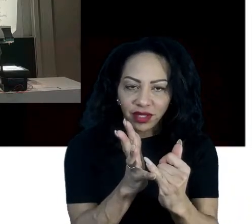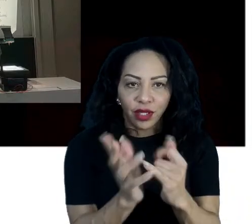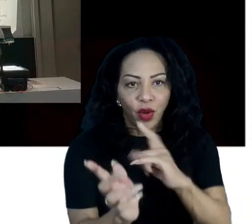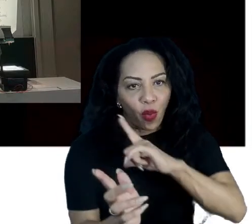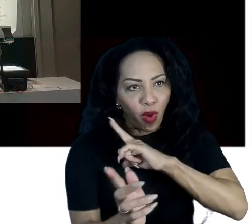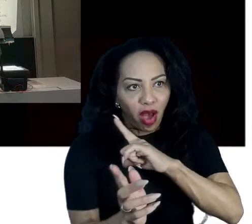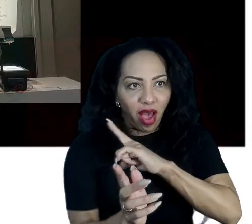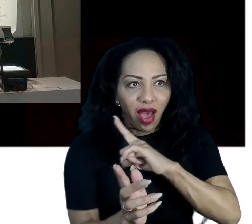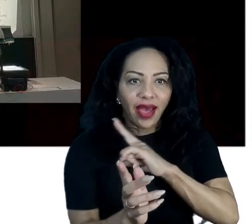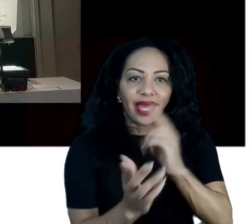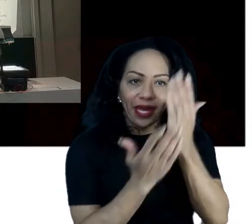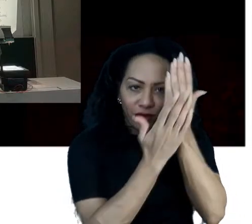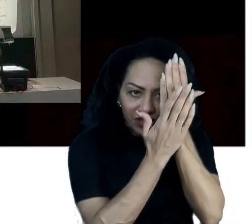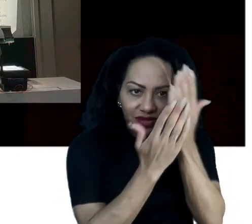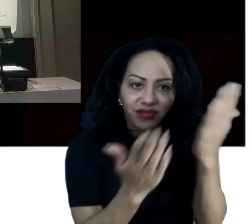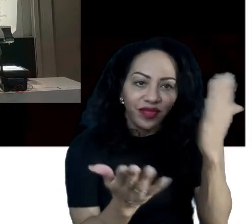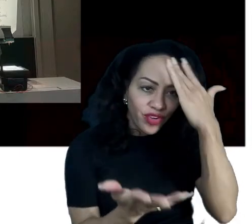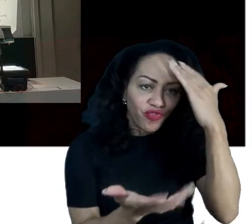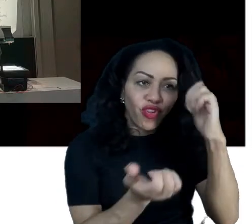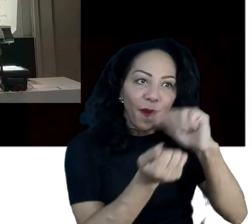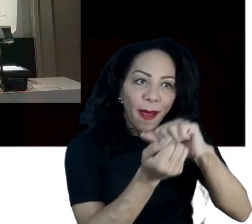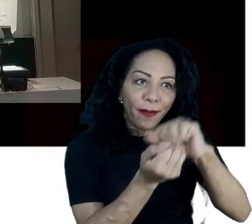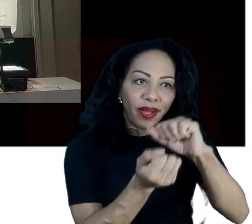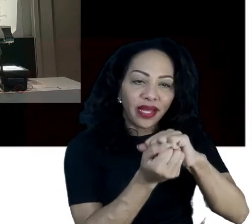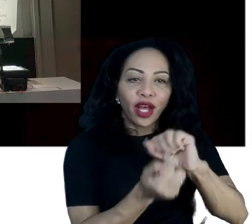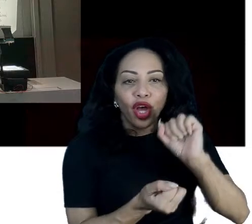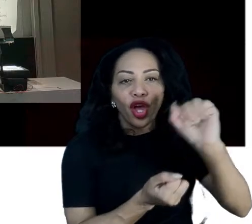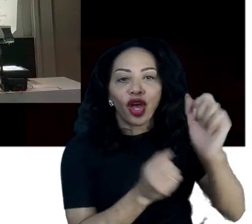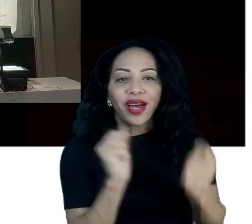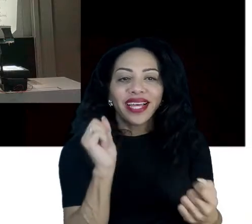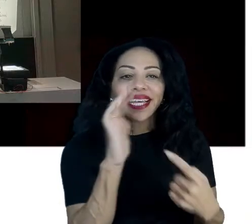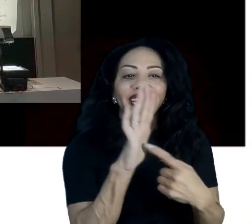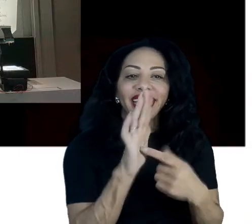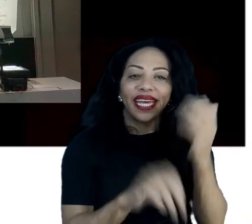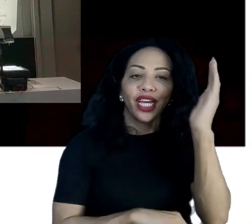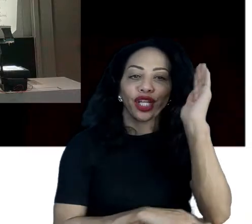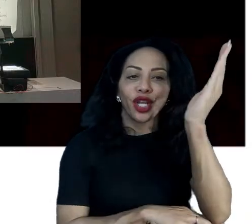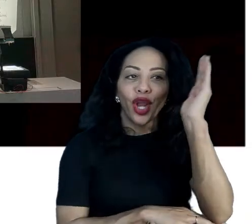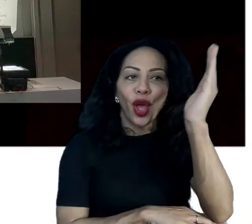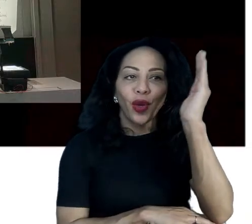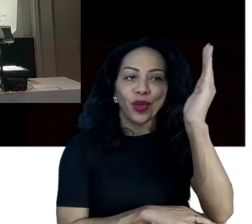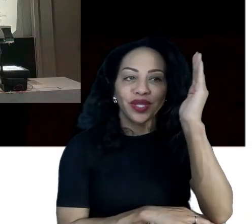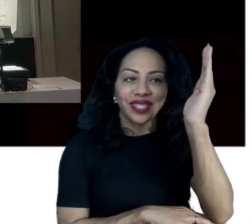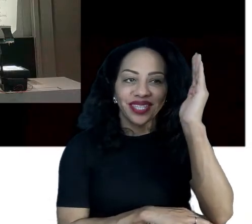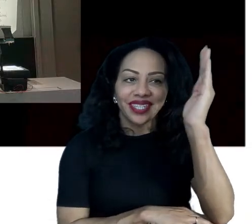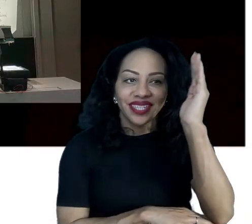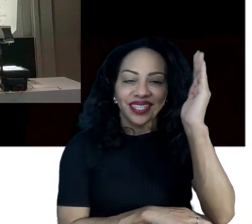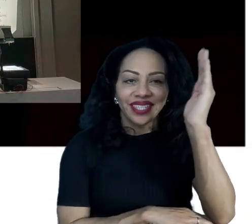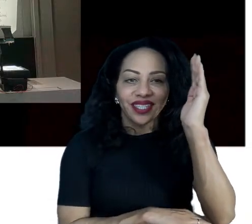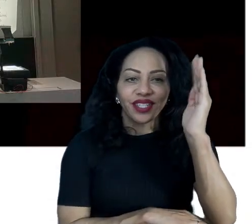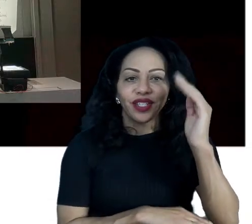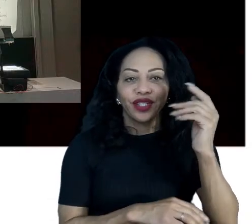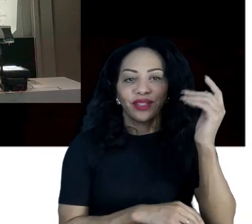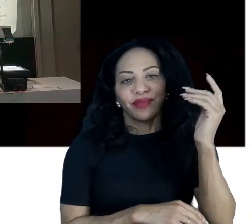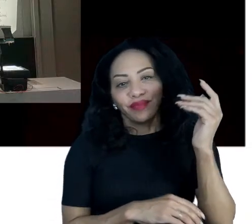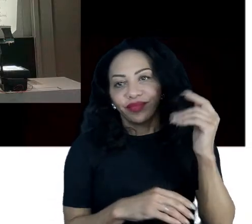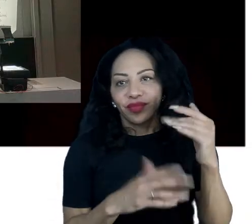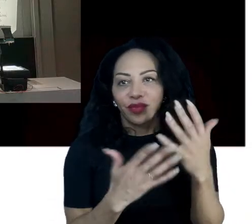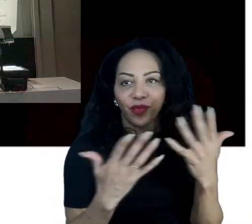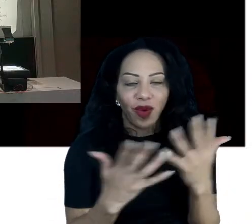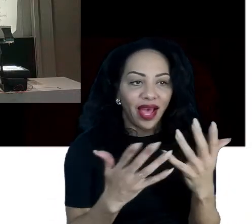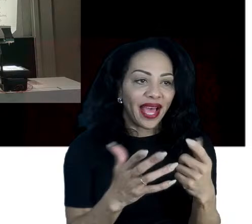to her keynote talk at the Media Archaeology Summer School in